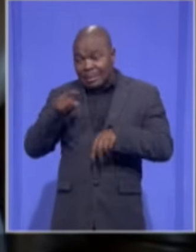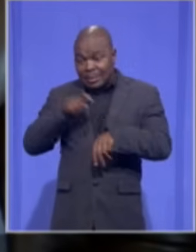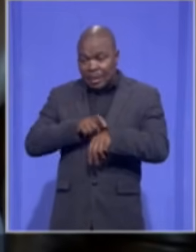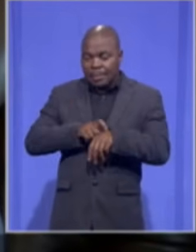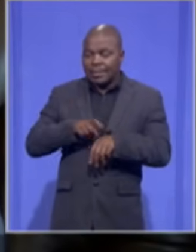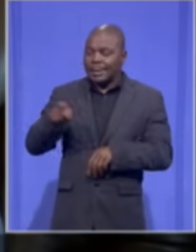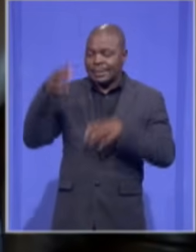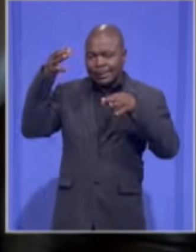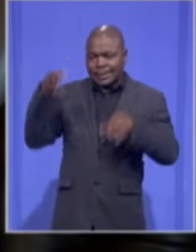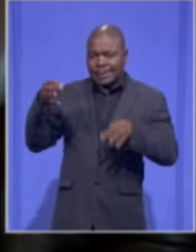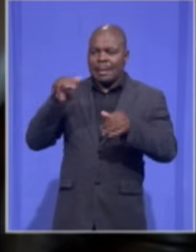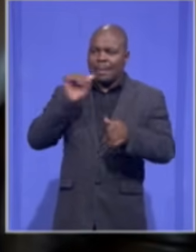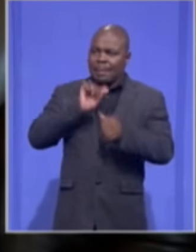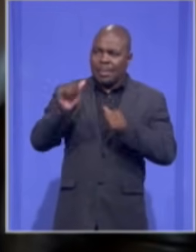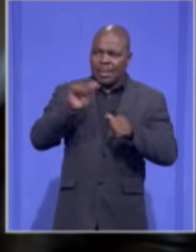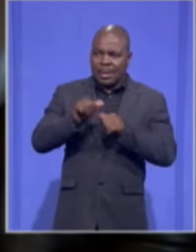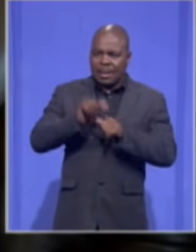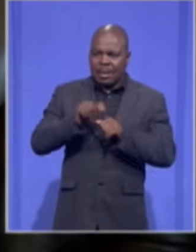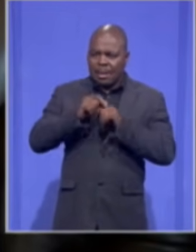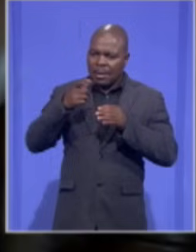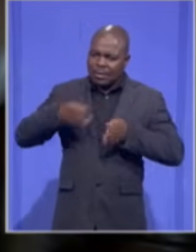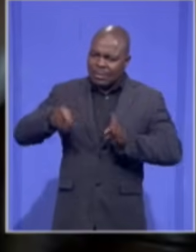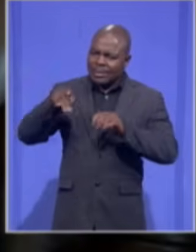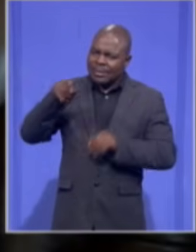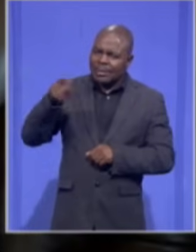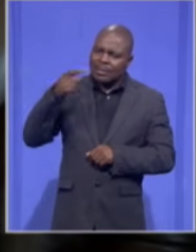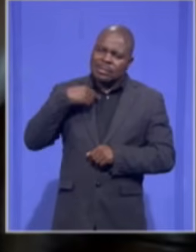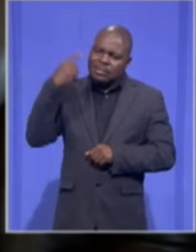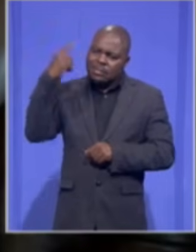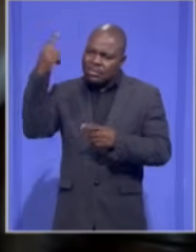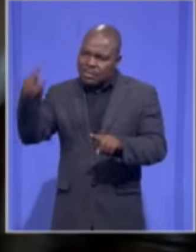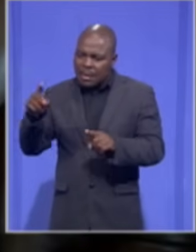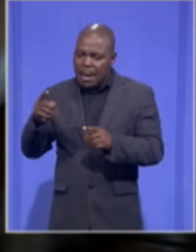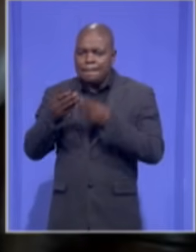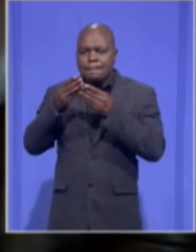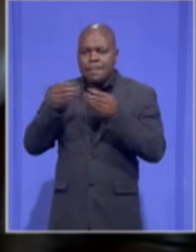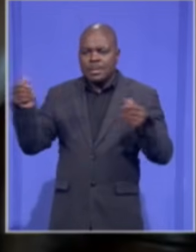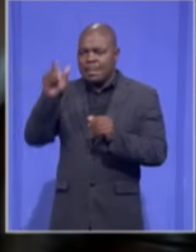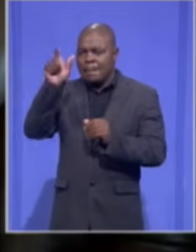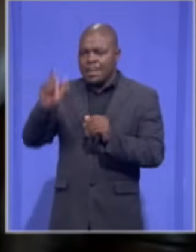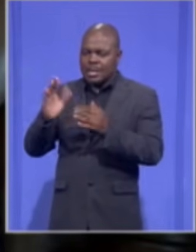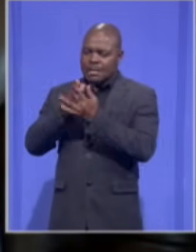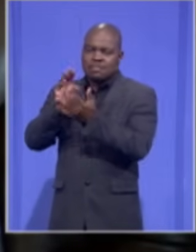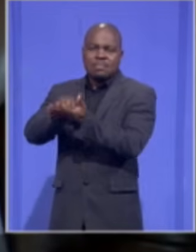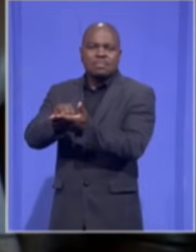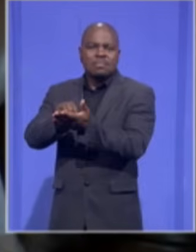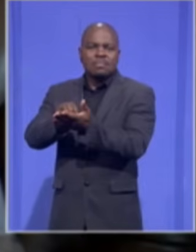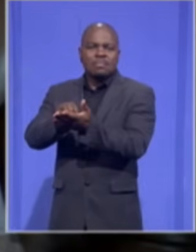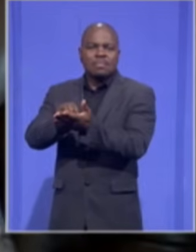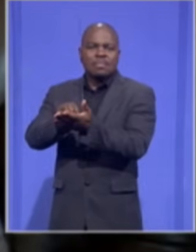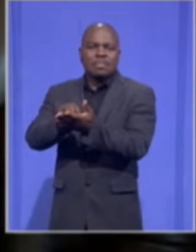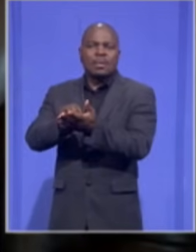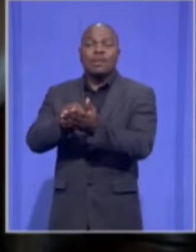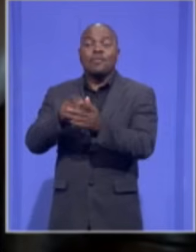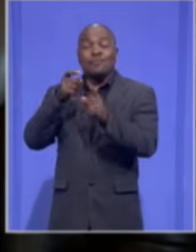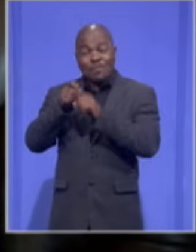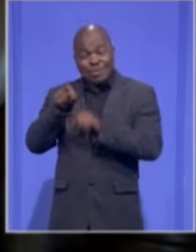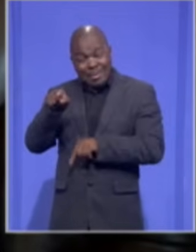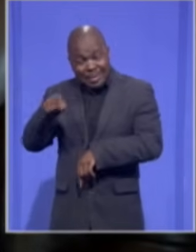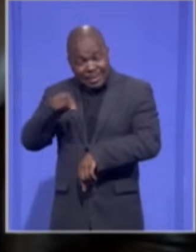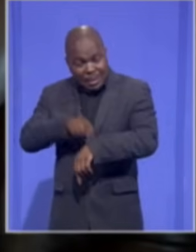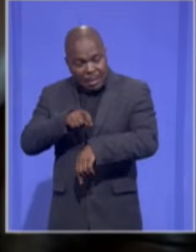decided for no man. Harry carry Park Road. Rilo ho bula a missing case. So then who to have